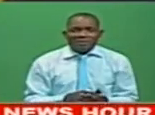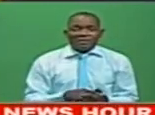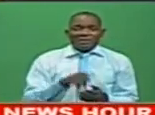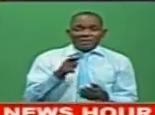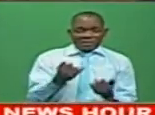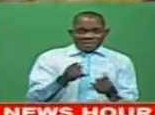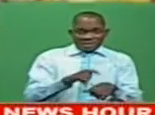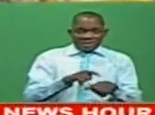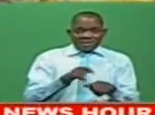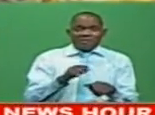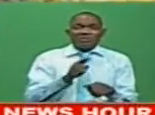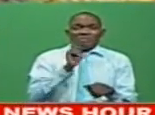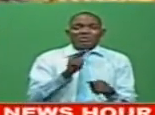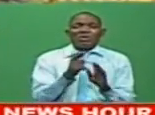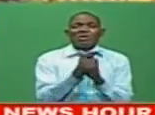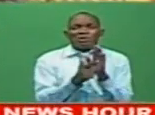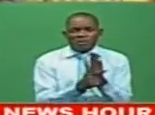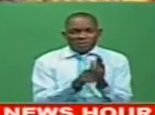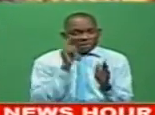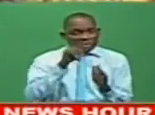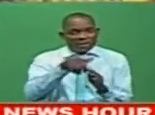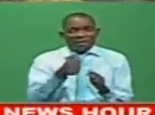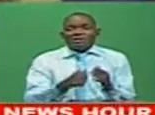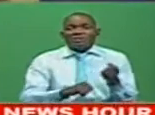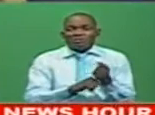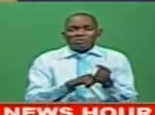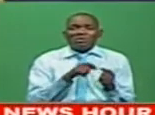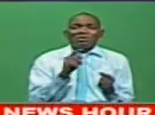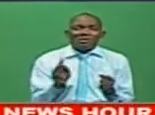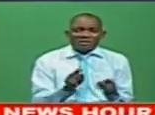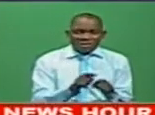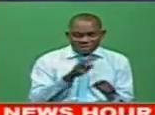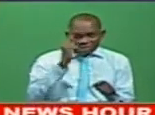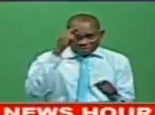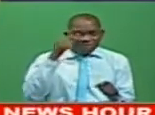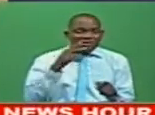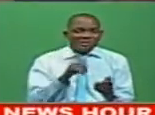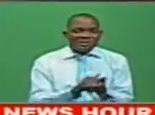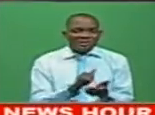era of abusing the law on sole sourcing is over and government